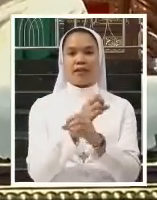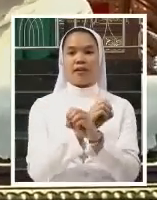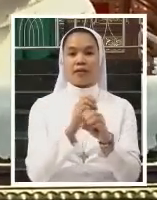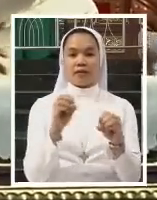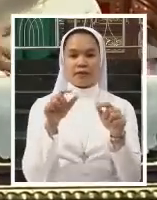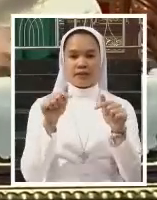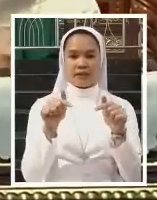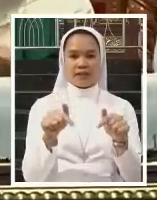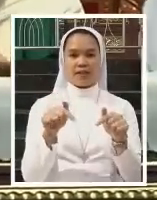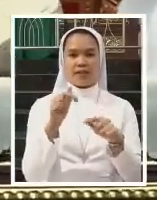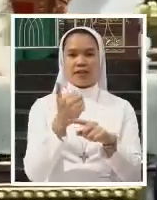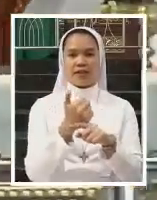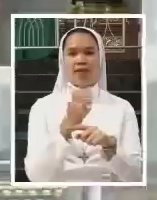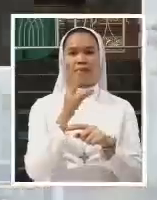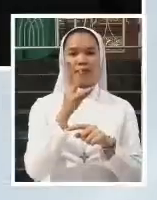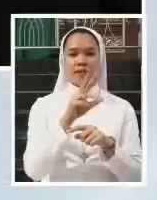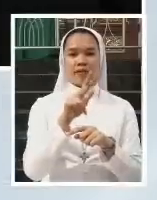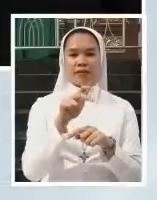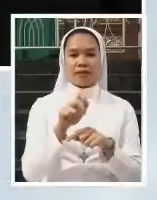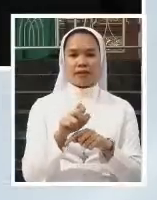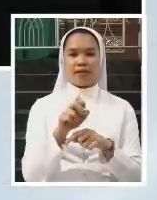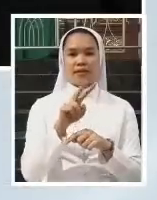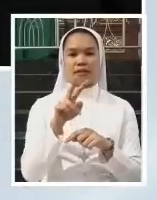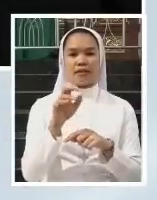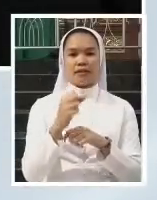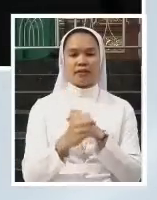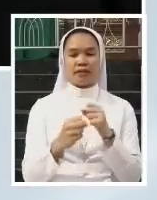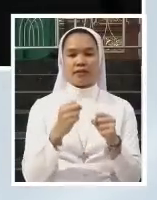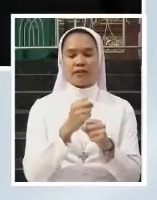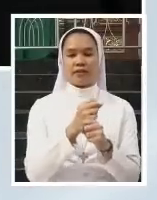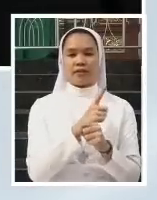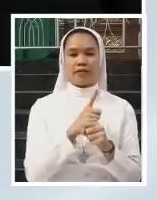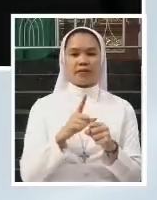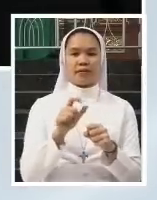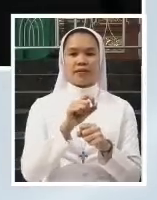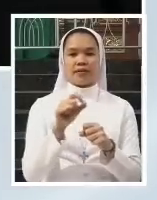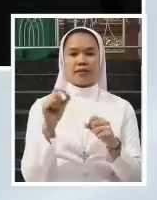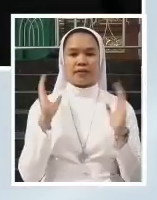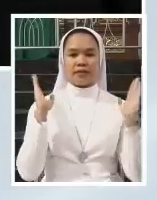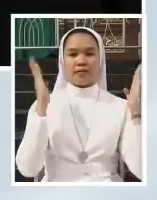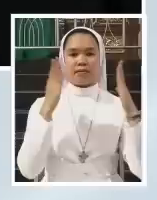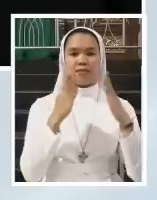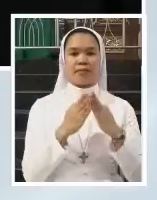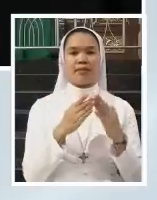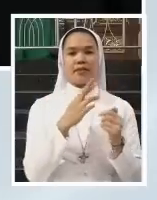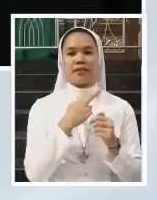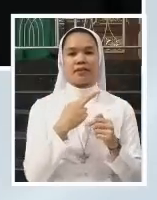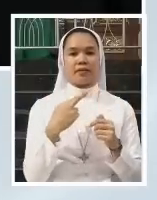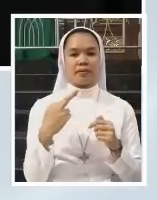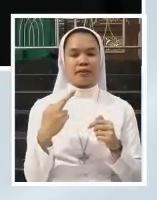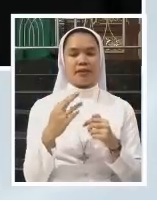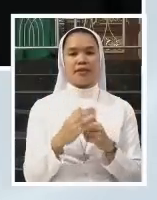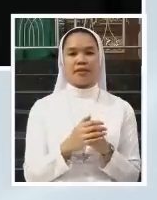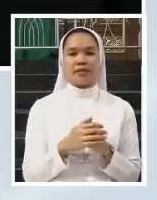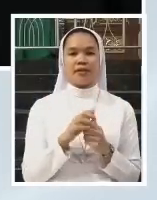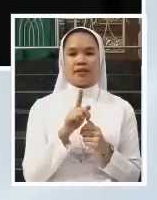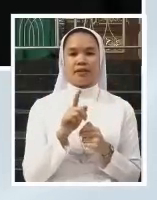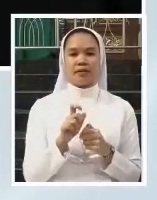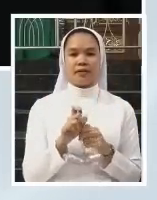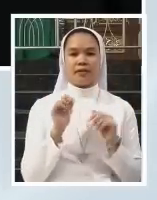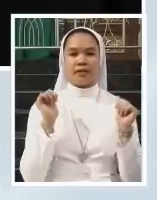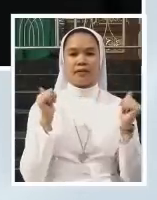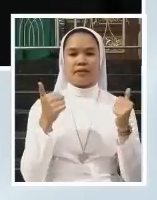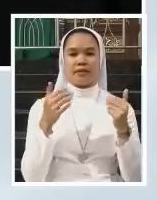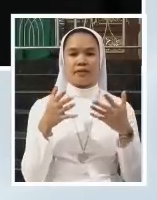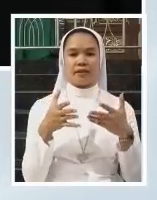Naga, the 6th day of April 2023 in the year of our Lord, signed Most Reverend Rolando J. Tria, Tirona, Archbishop